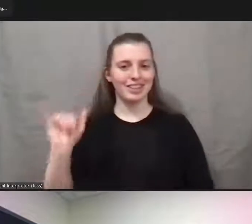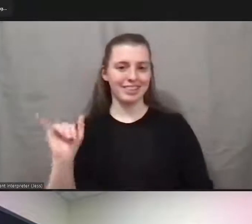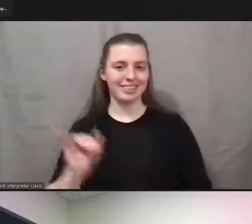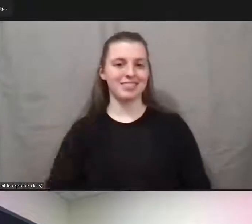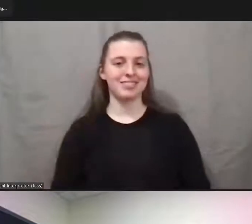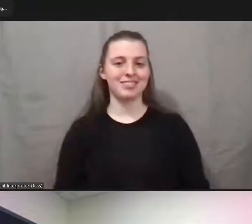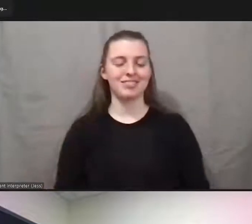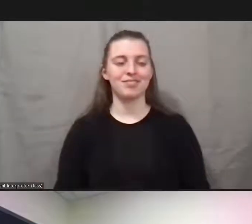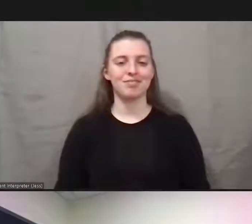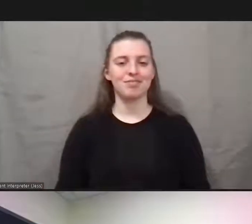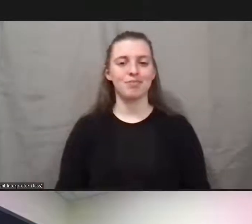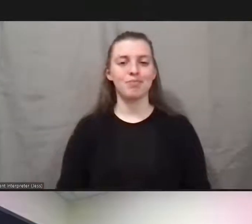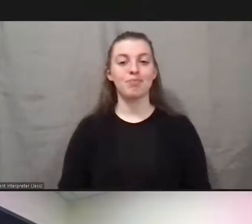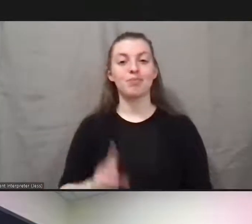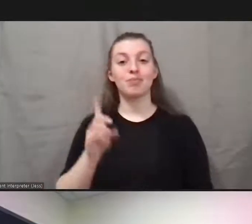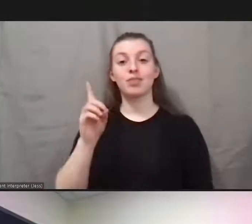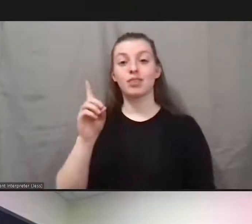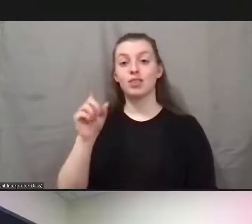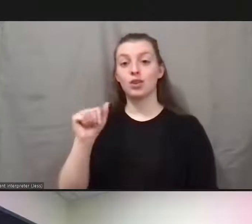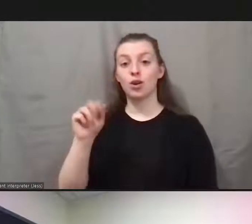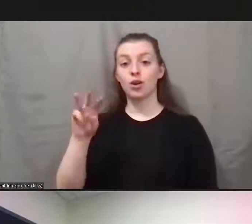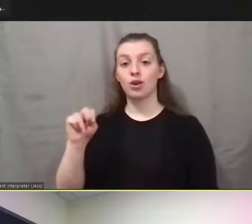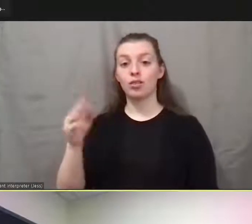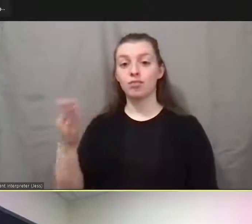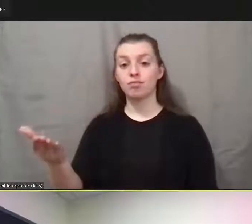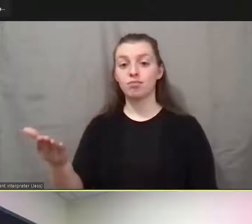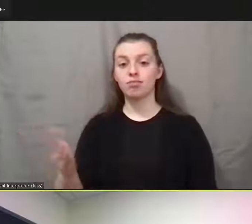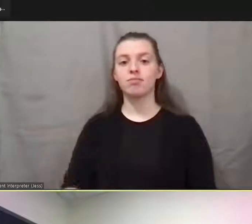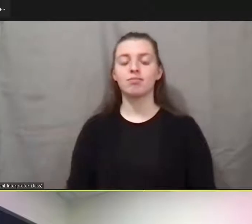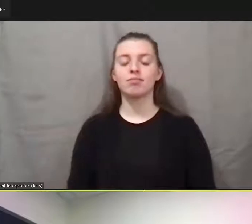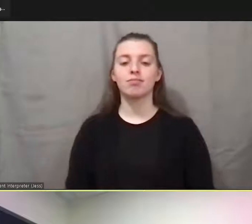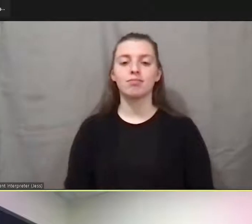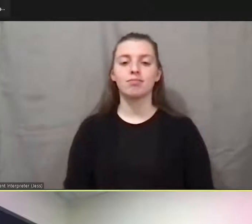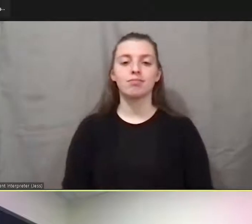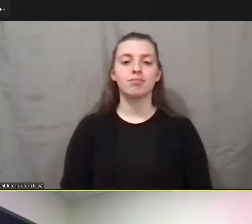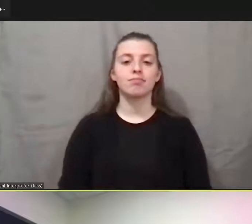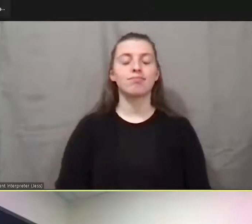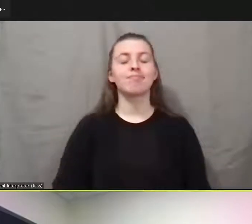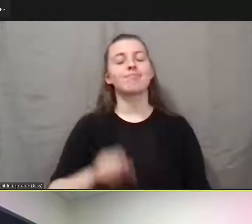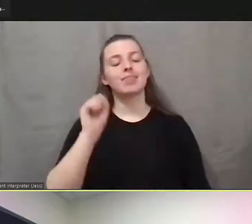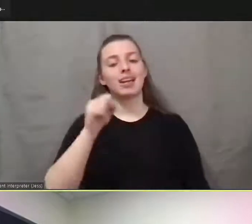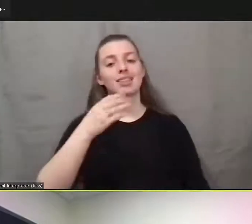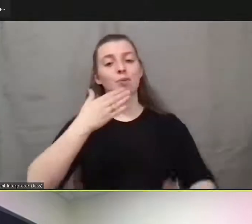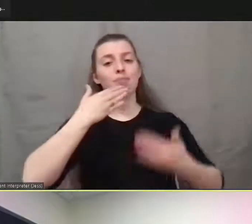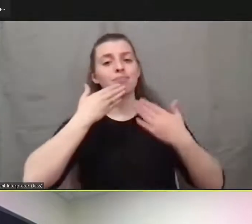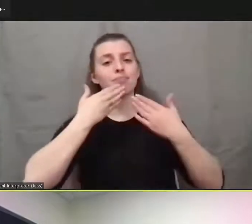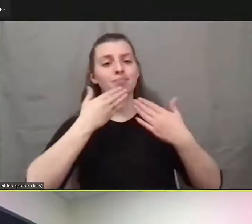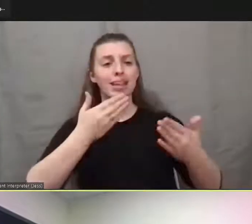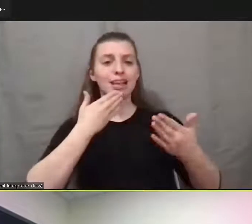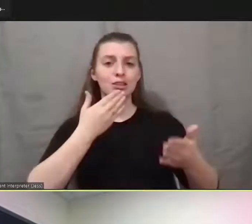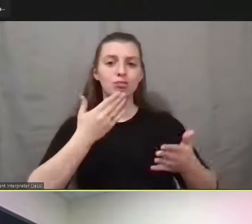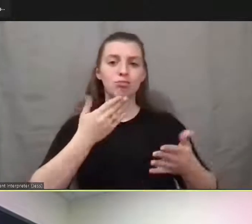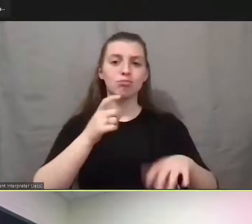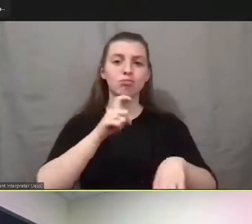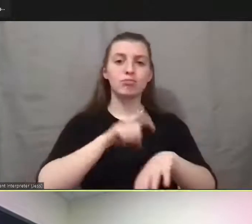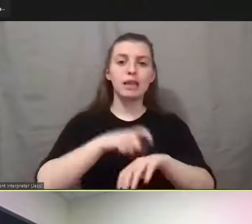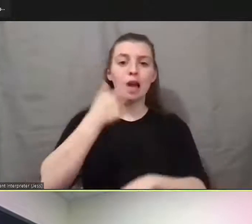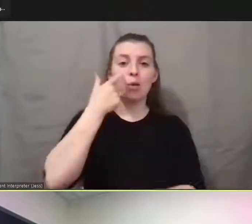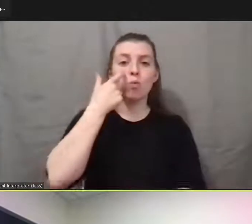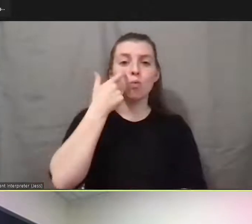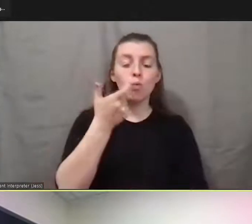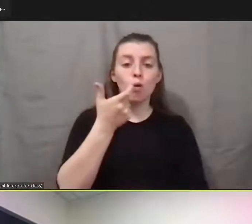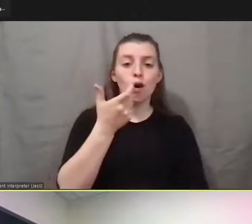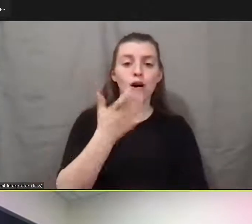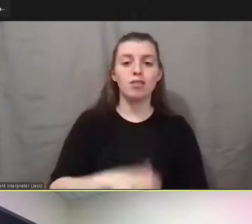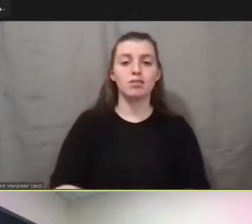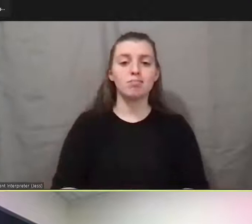And Don? Yeah, no, once again, many thanks for taking the time today to discuss this important issue. Just want to put a plug in for two